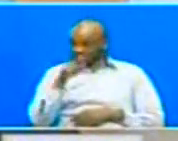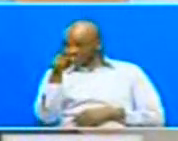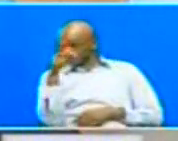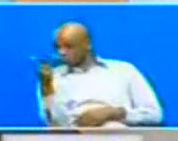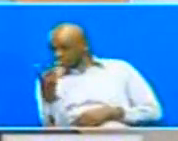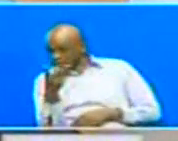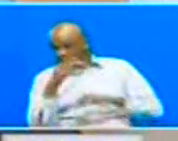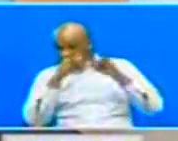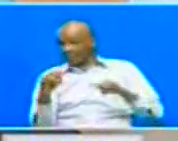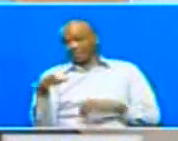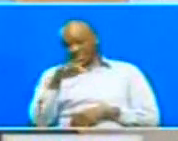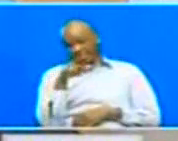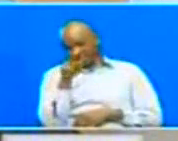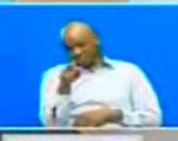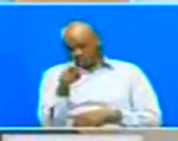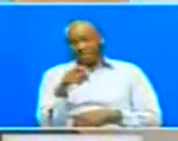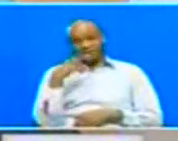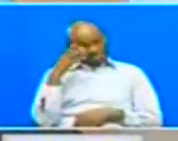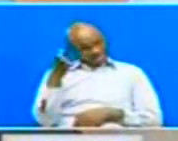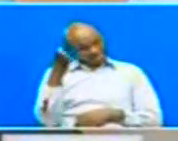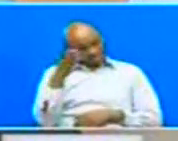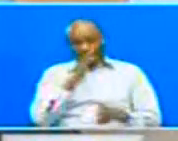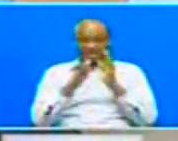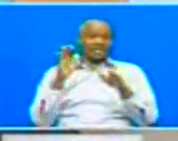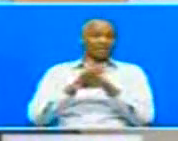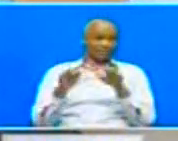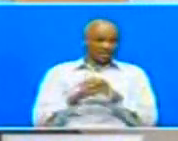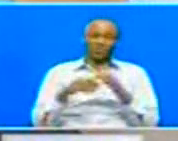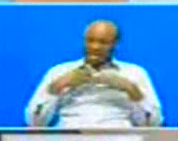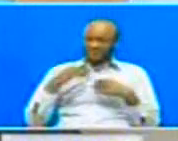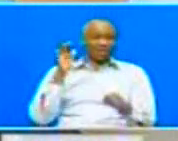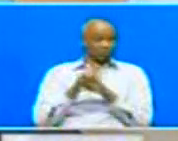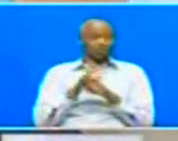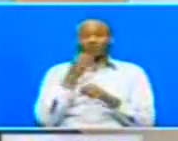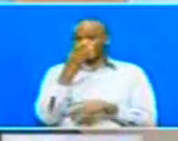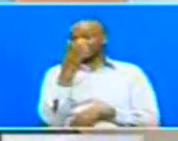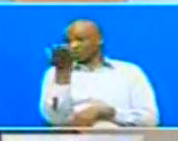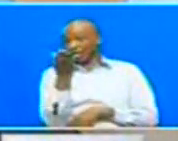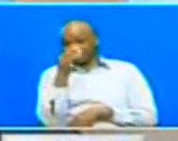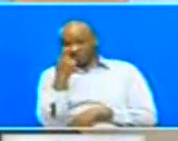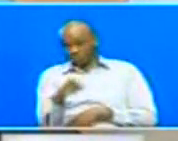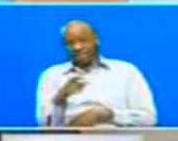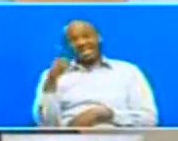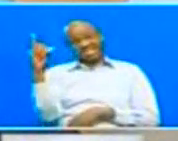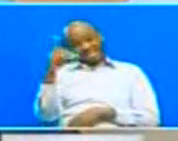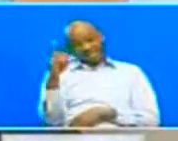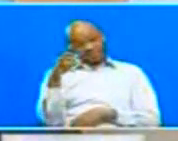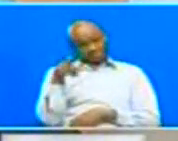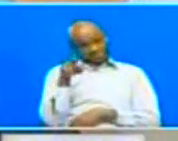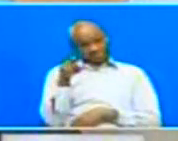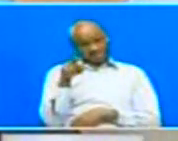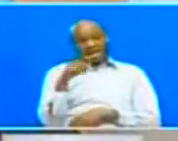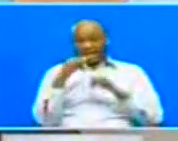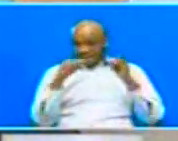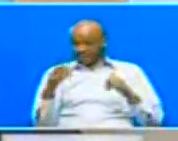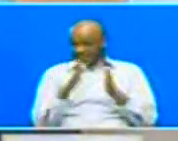Kakuma was used for staging Westgate attack, and we have a lot of intelligence suggesting that Dadaab and